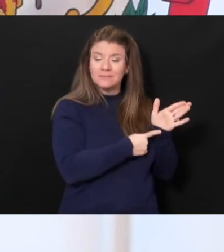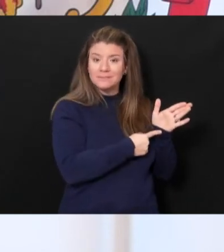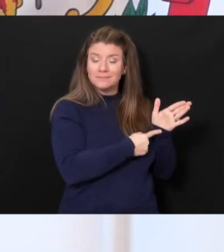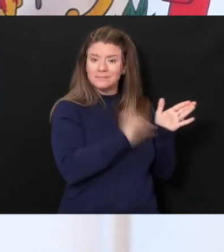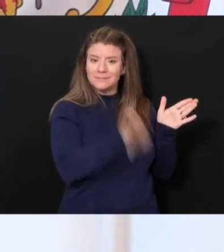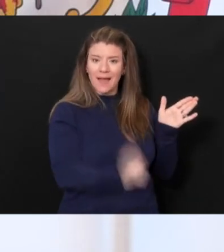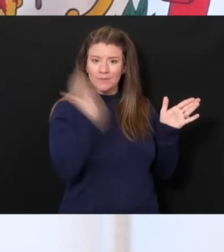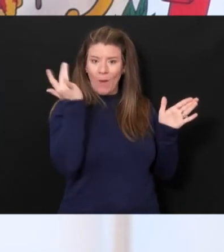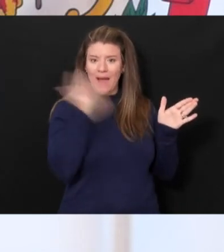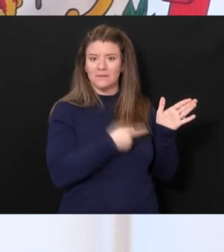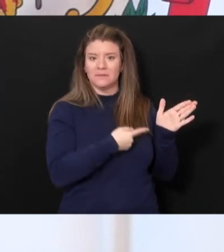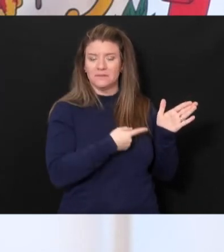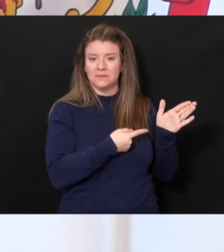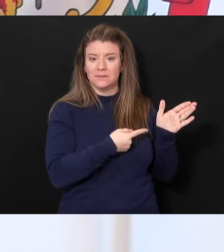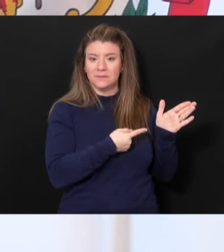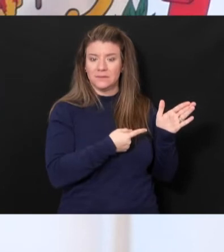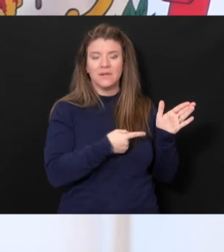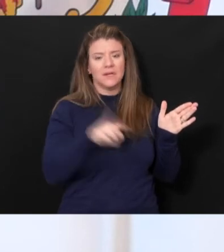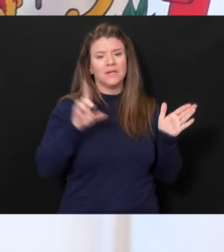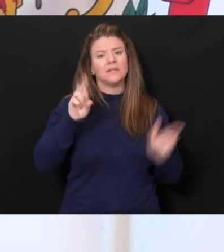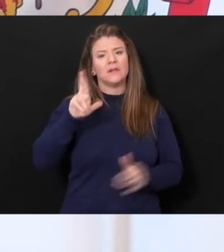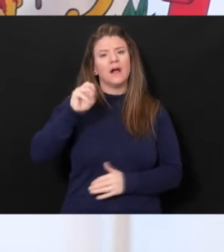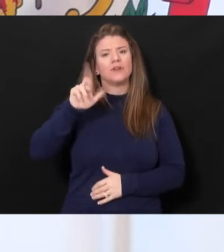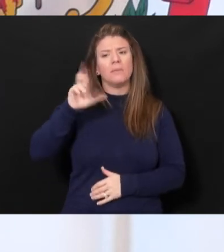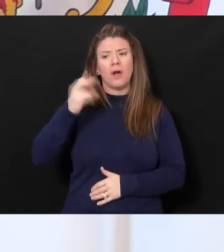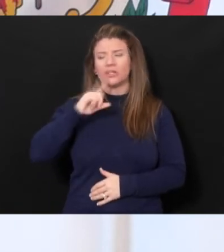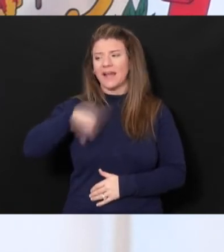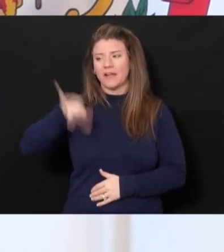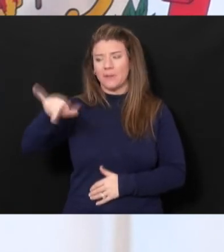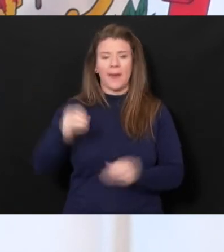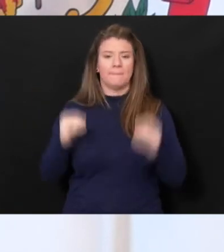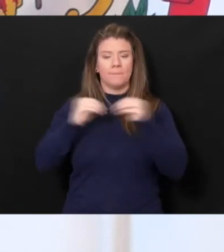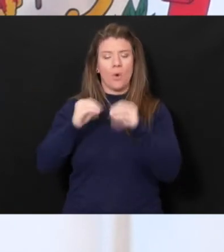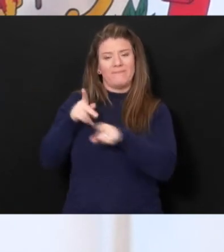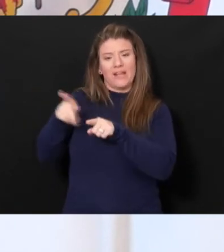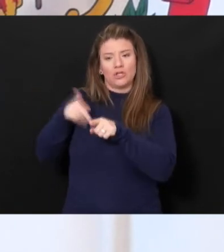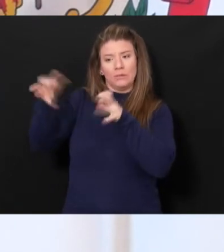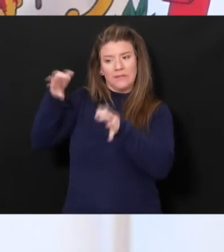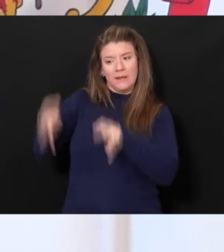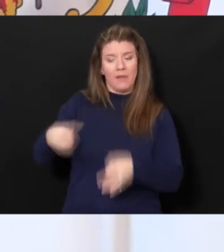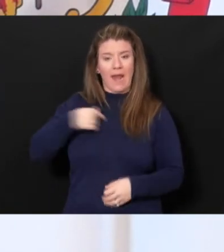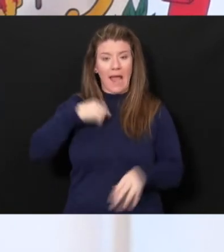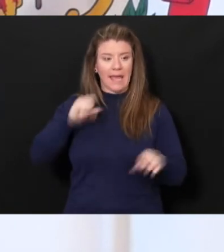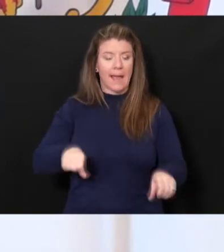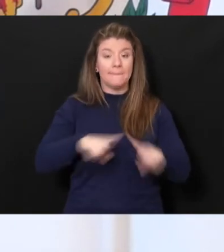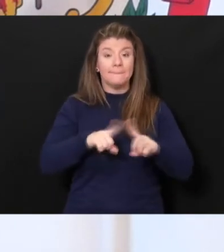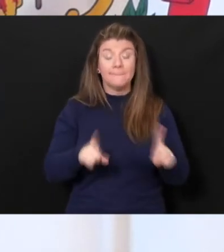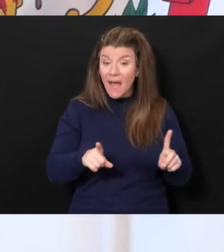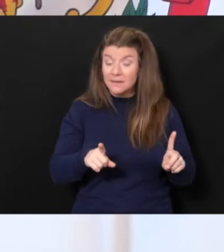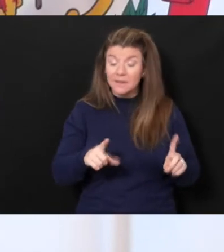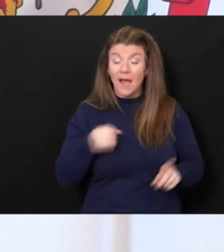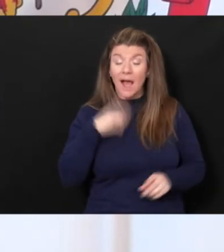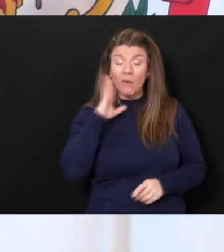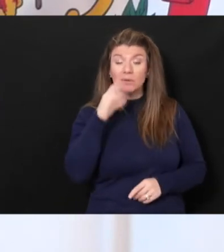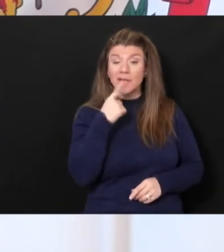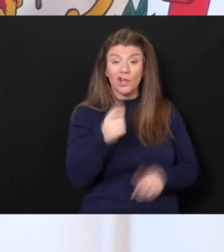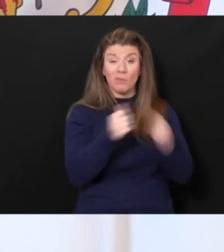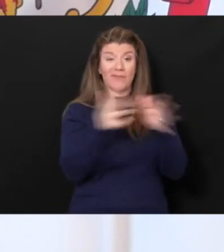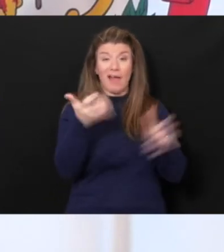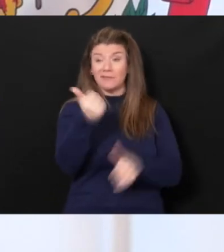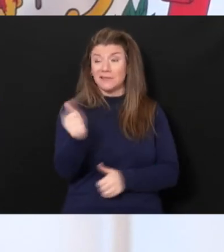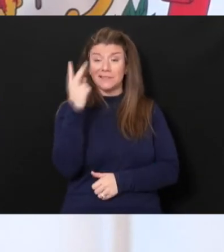now. You know, and Clay can answer that and everything in way, way more professional detail than I can. But I am telling you without any